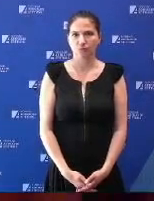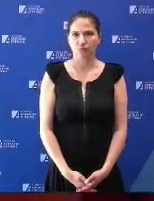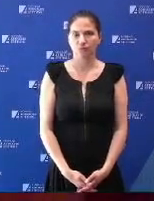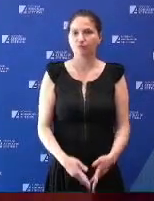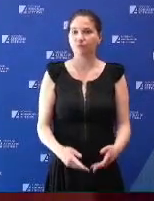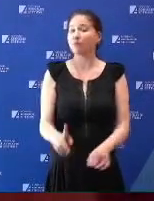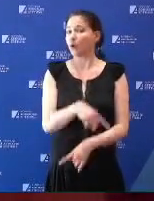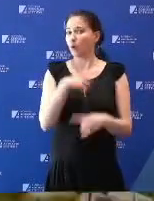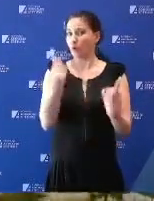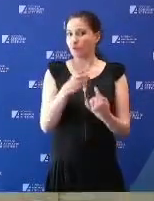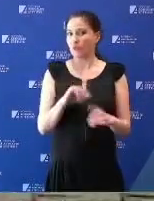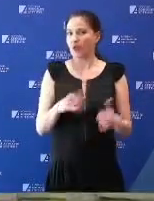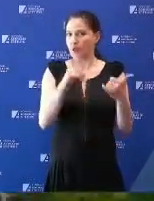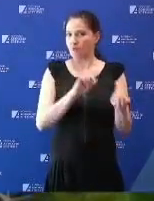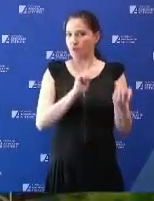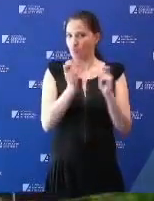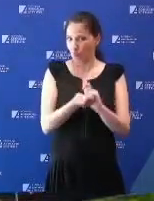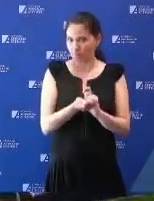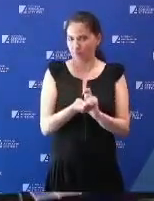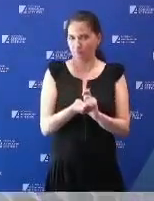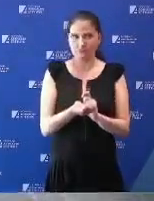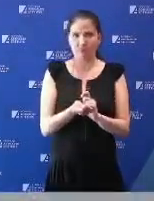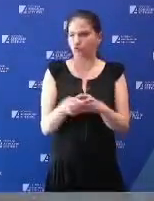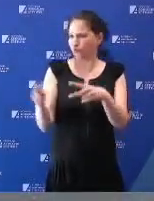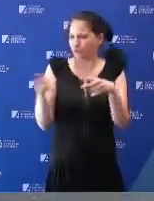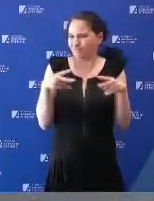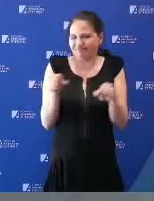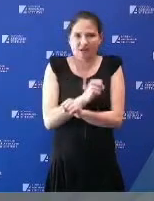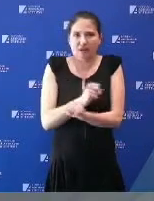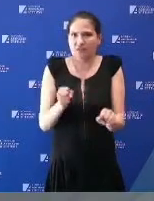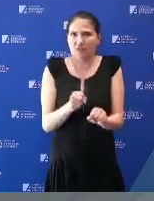Unser Leben hat sich verändert und es gibt kein Zurück mehr.